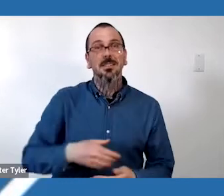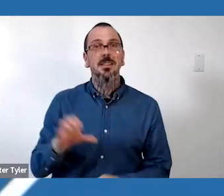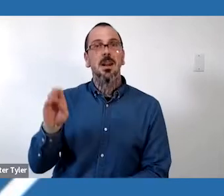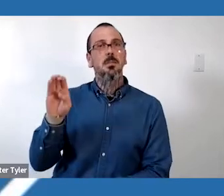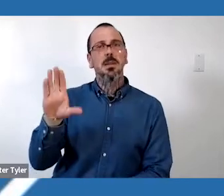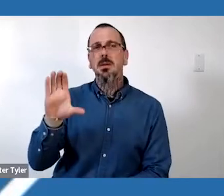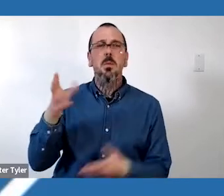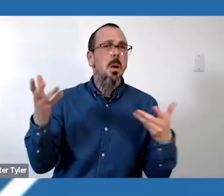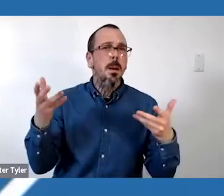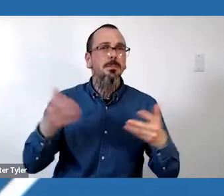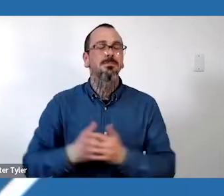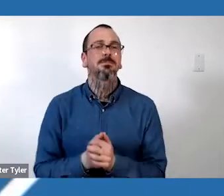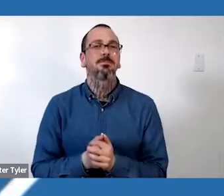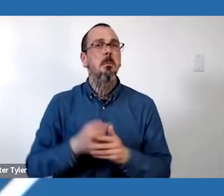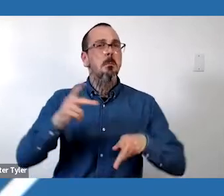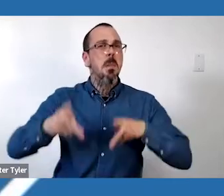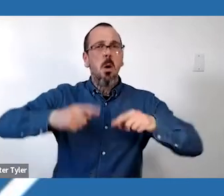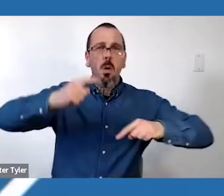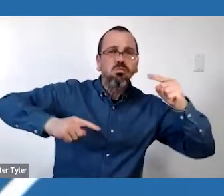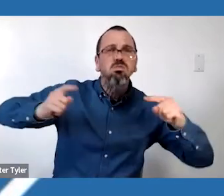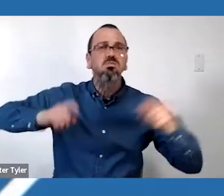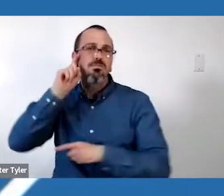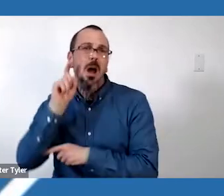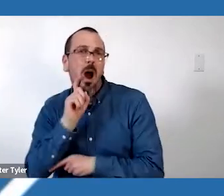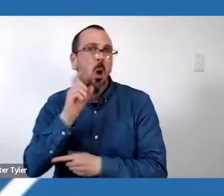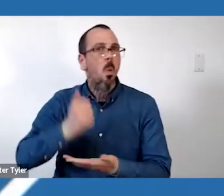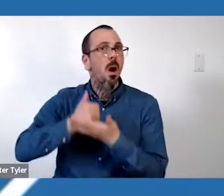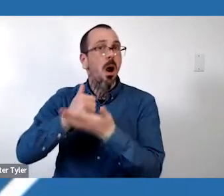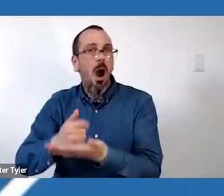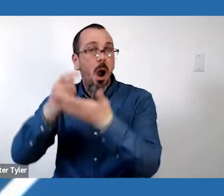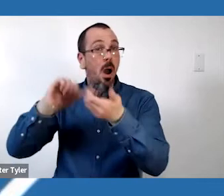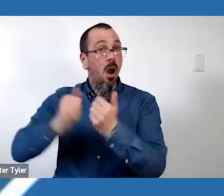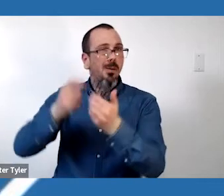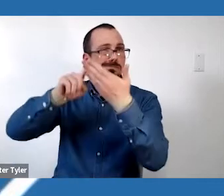sexualities and genders through research and intervention development. When we were founded in